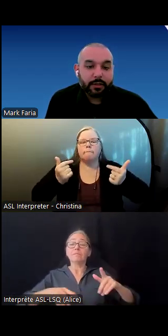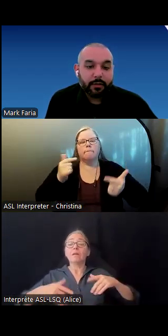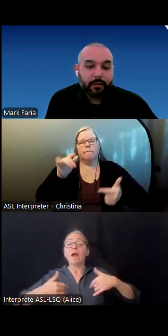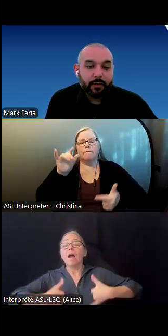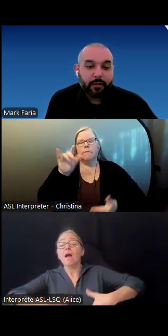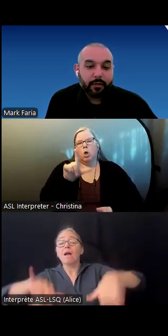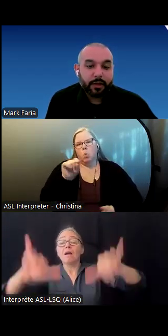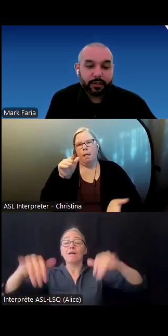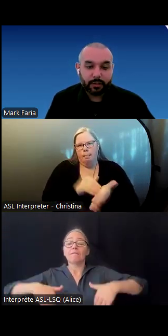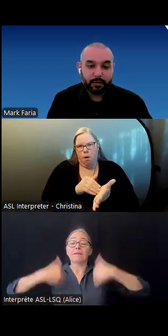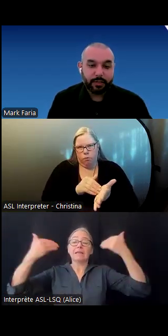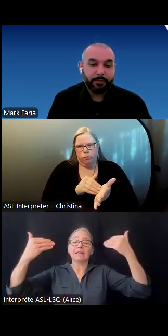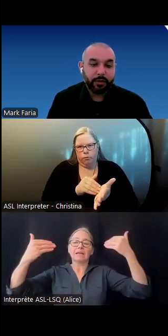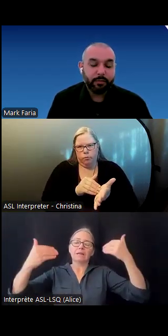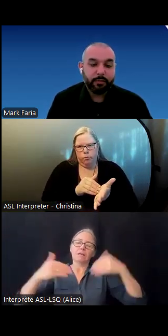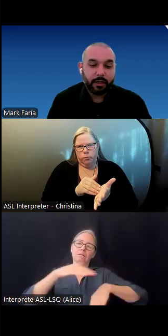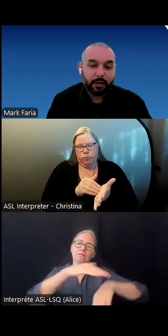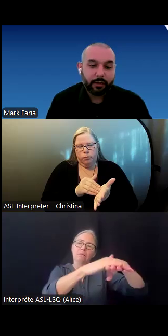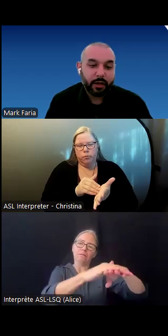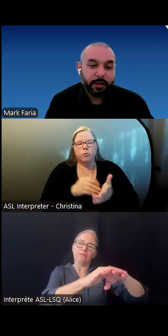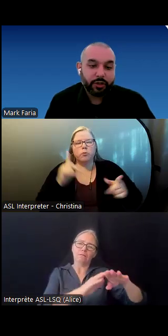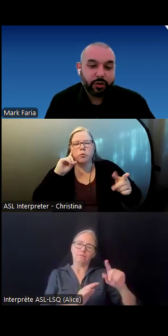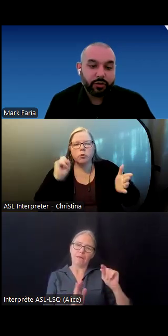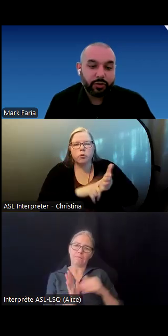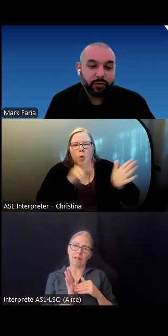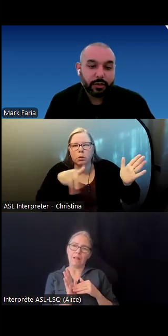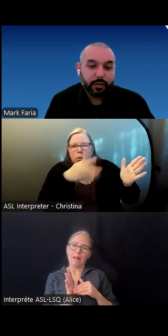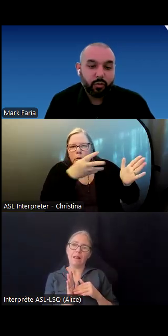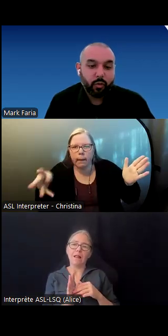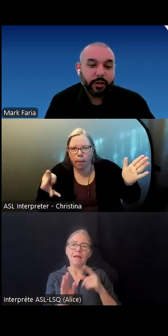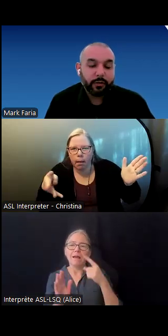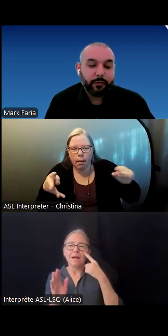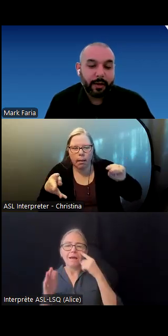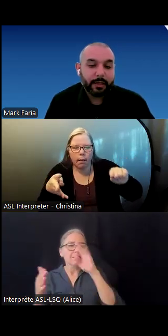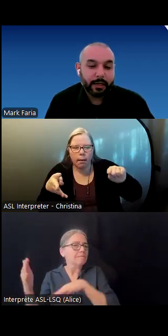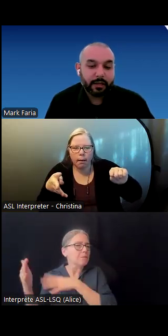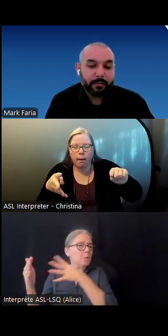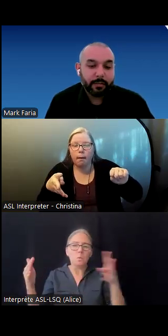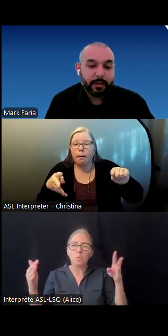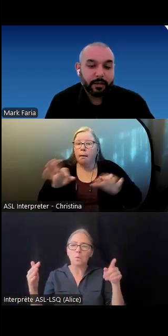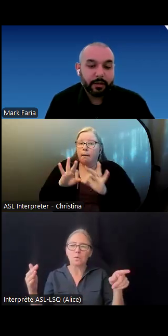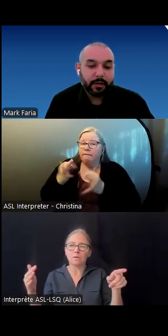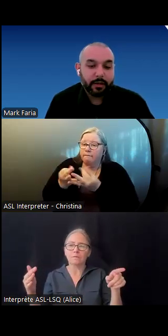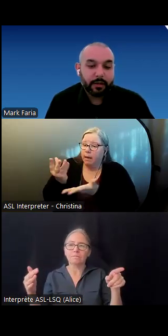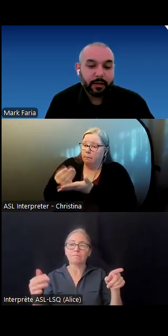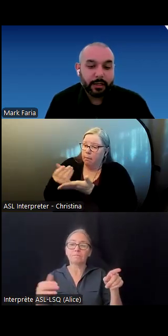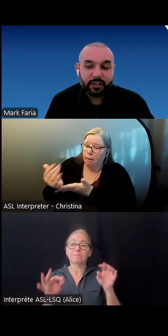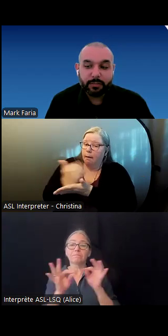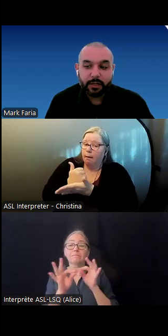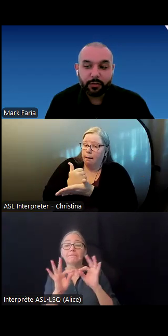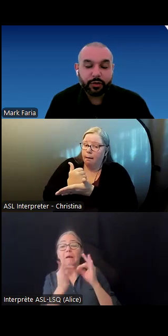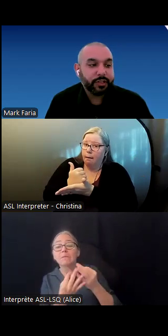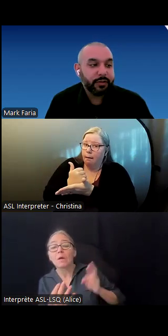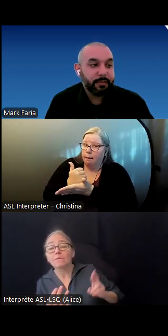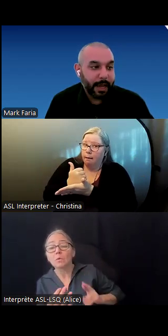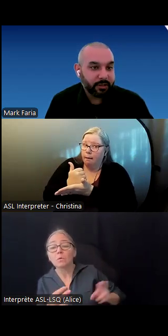And this table on the bottom here shows you what your family net income needs to be